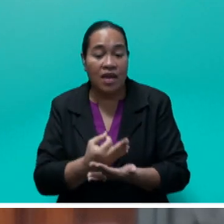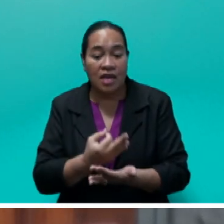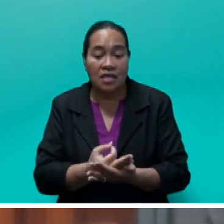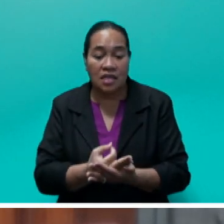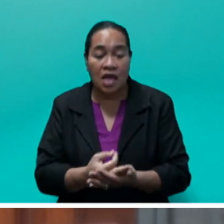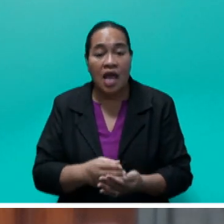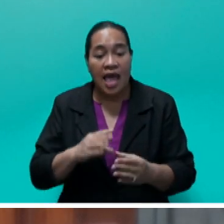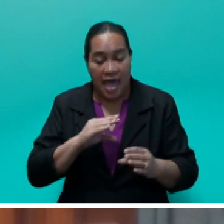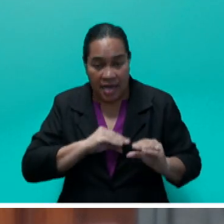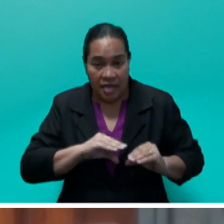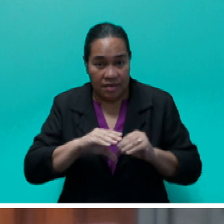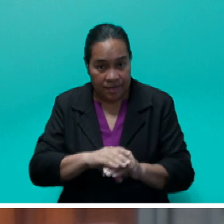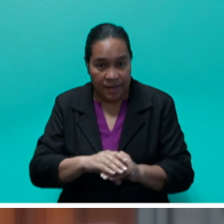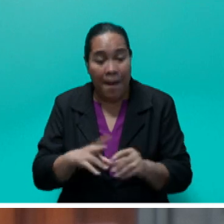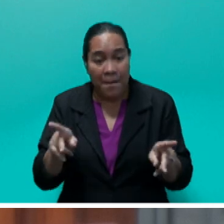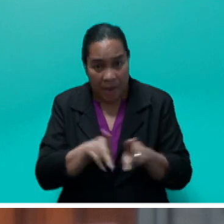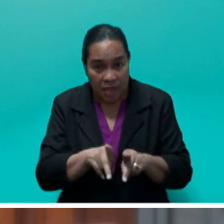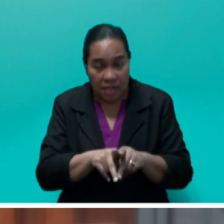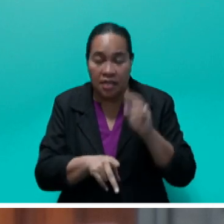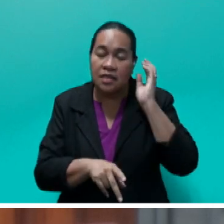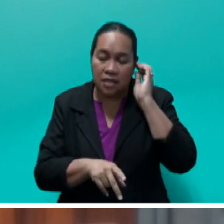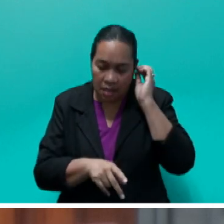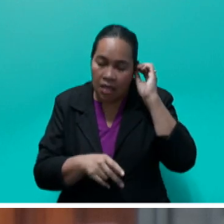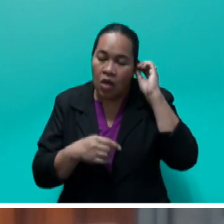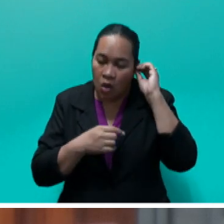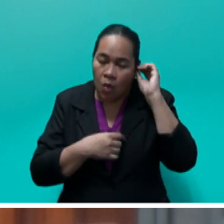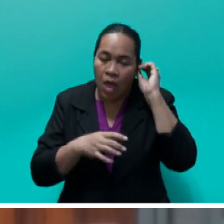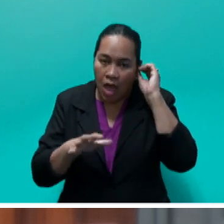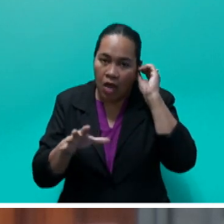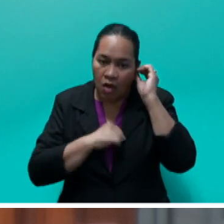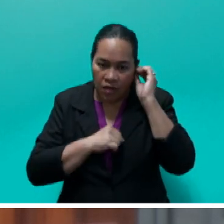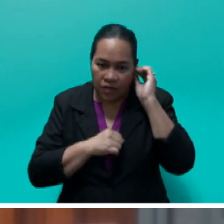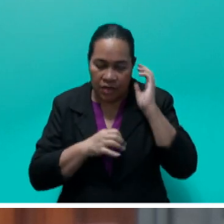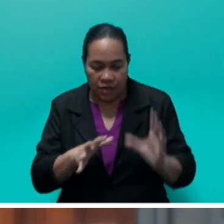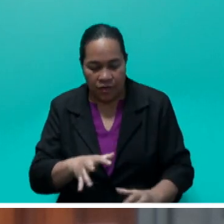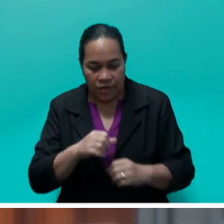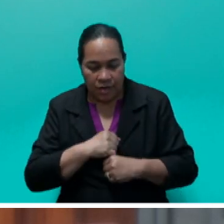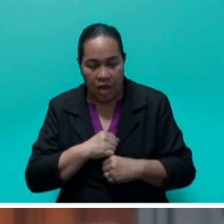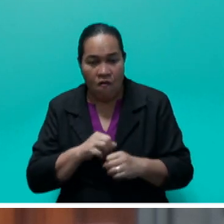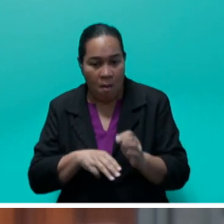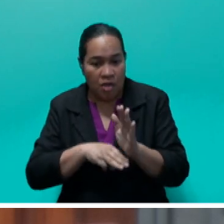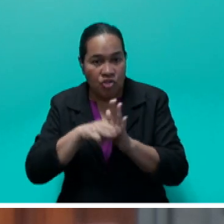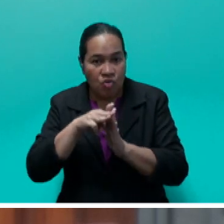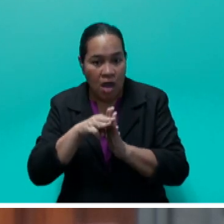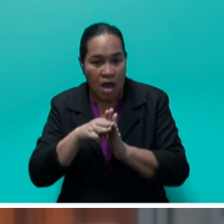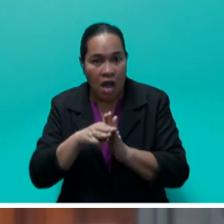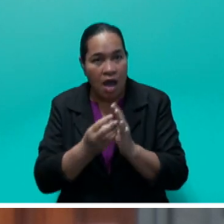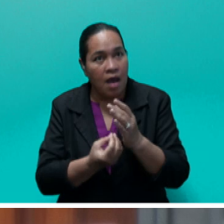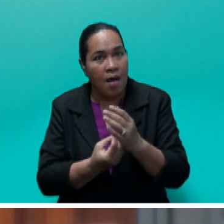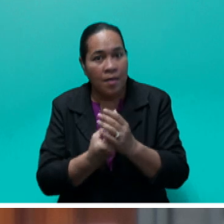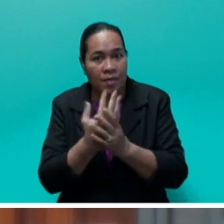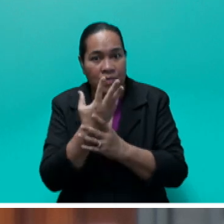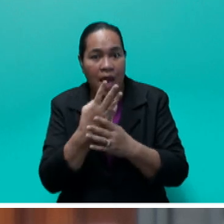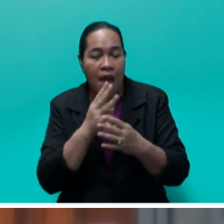partners, we are confident that this long overdue harvesting of matured marine pine project will